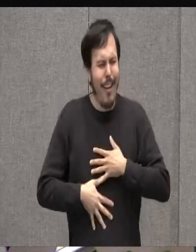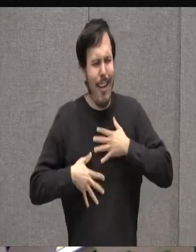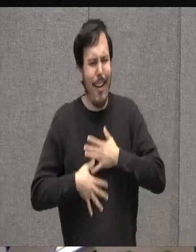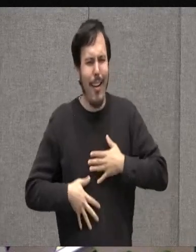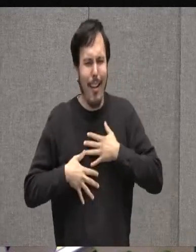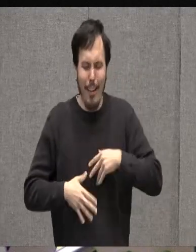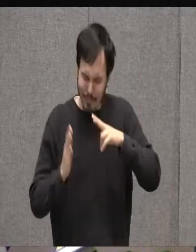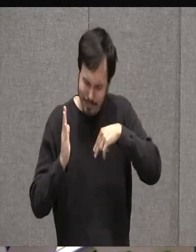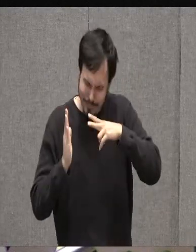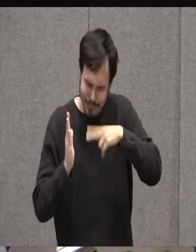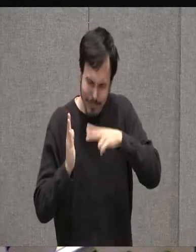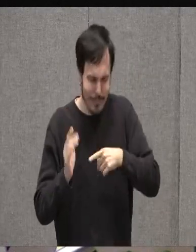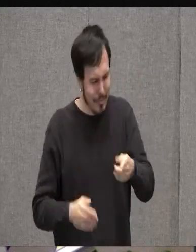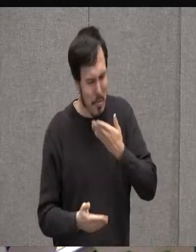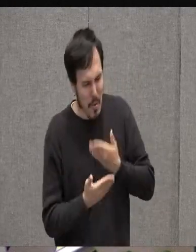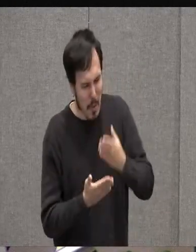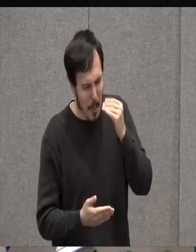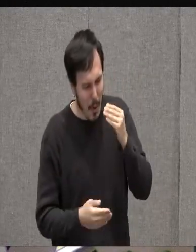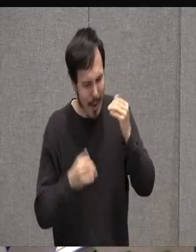to the eyeglass maker.